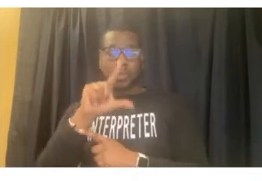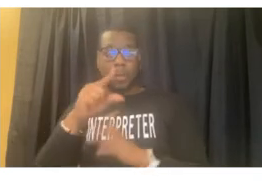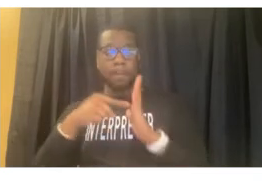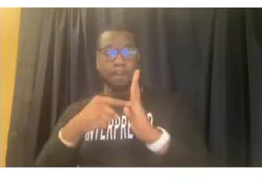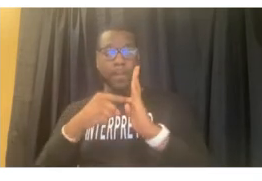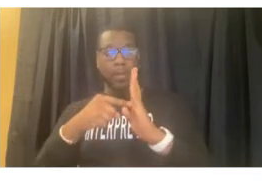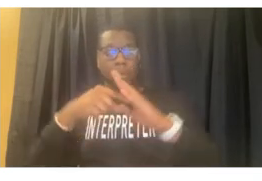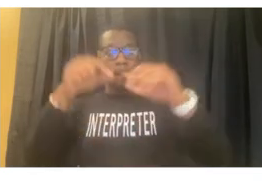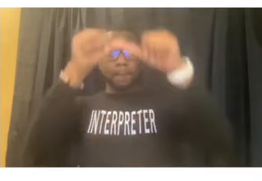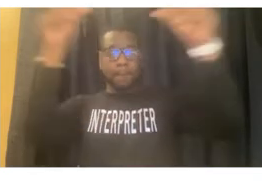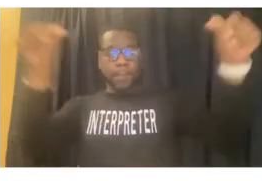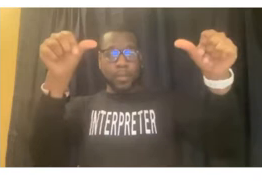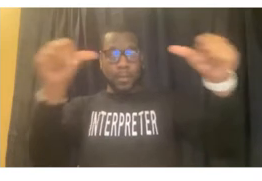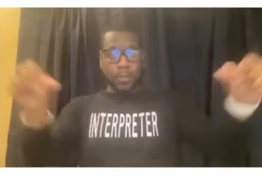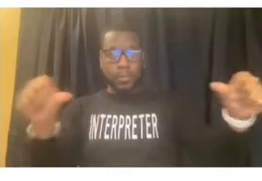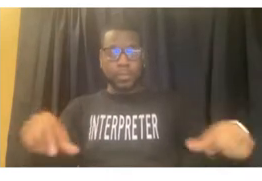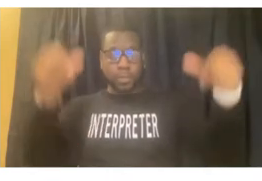different intersectionalities